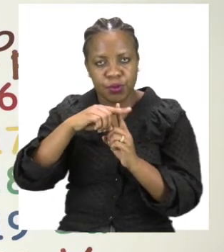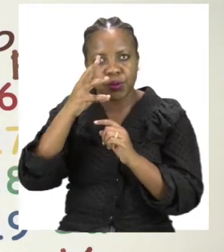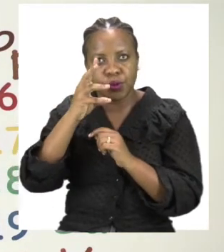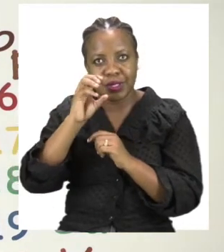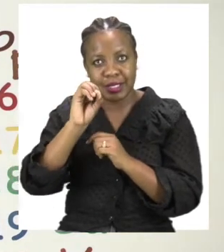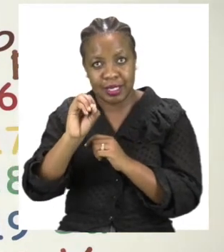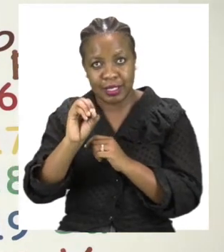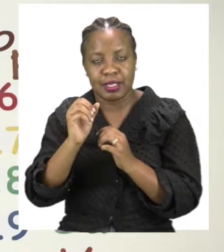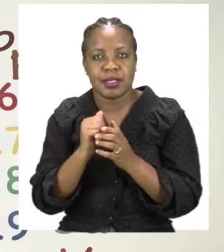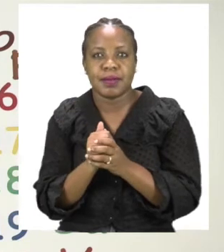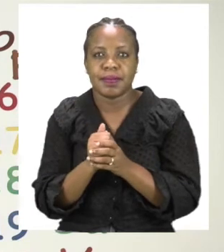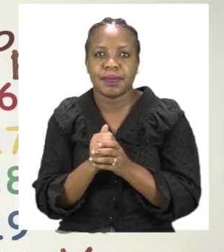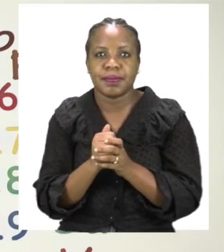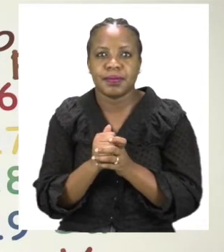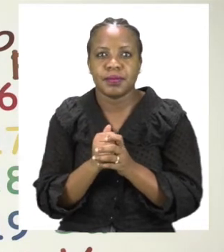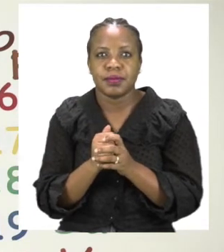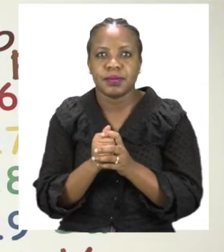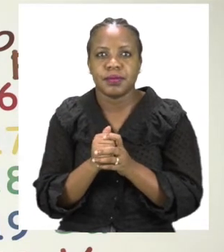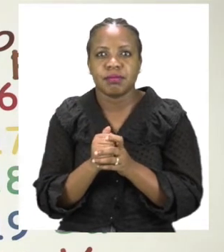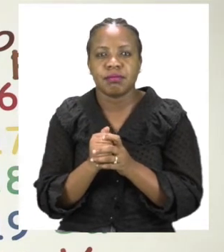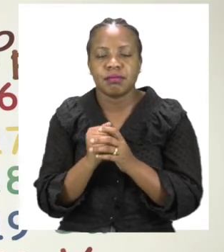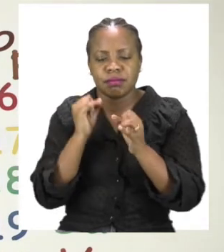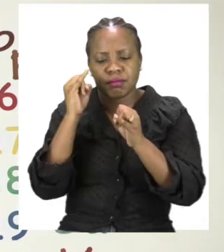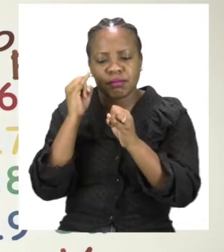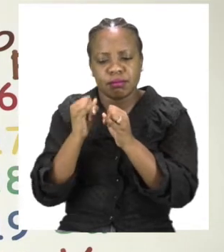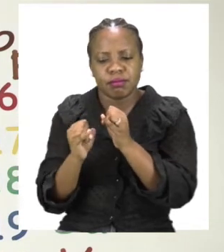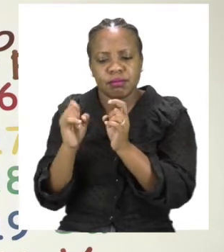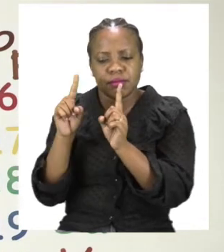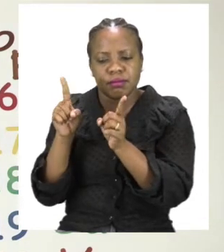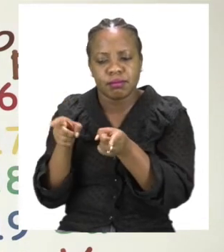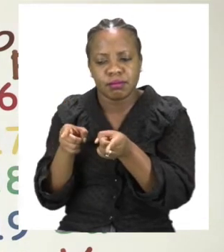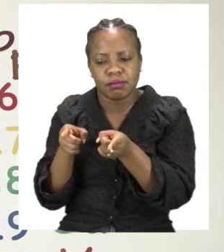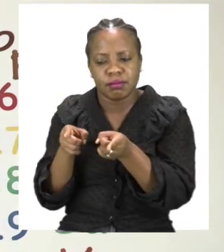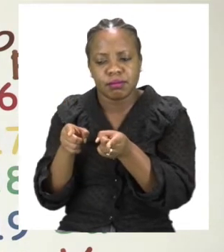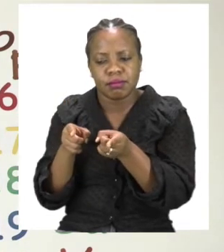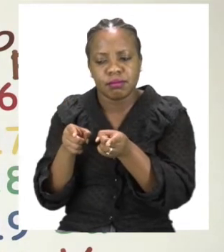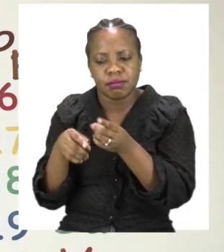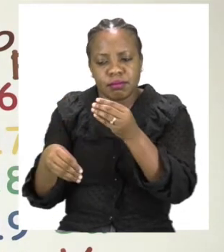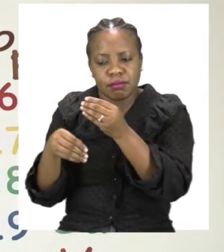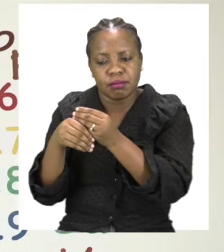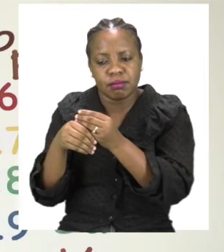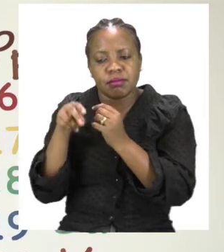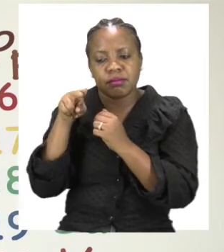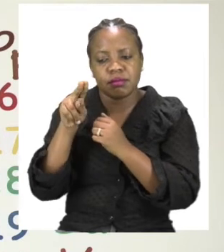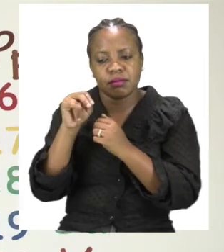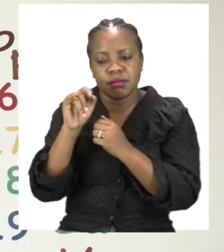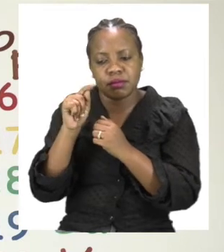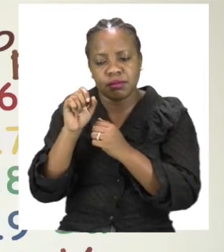60. Then the last thing that we're going to do is add our units